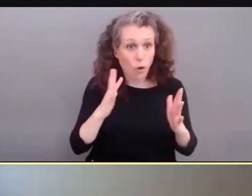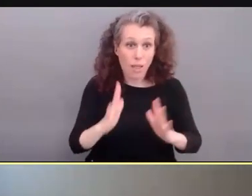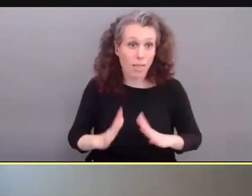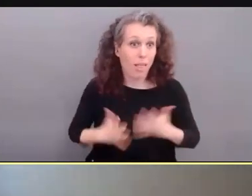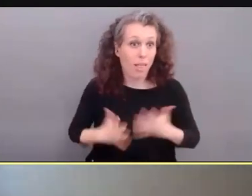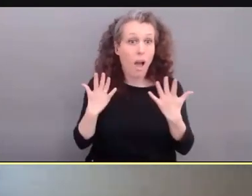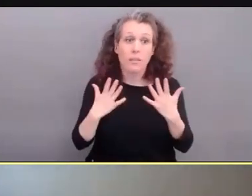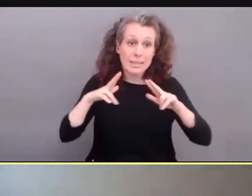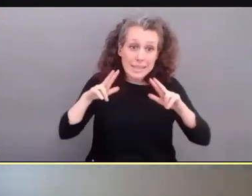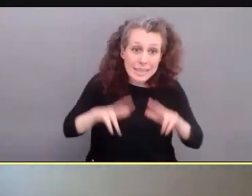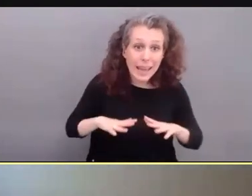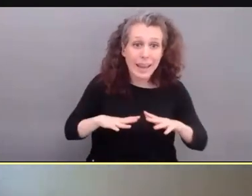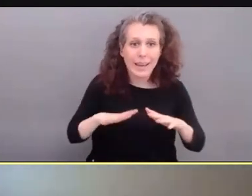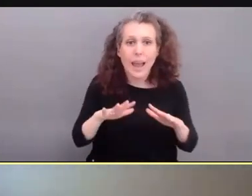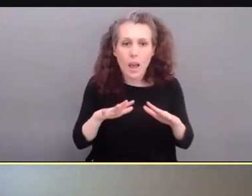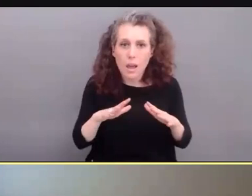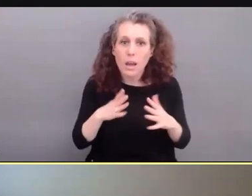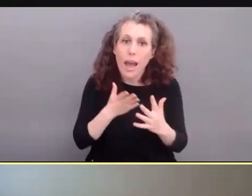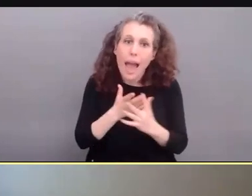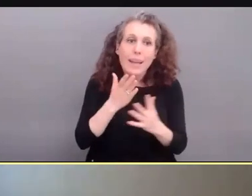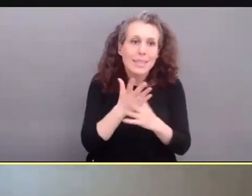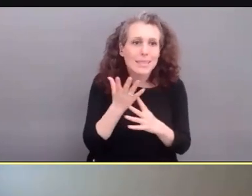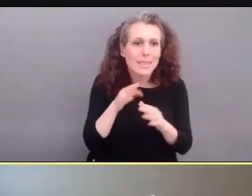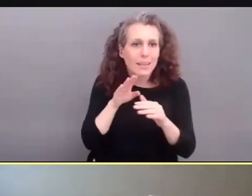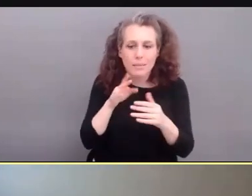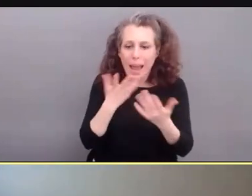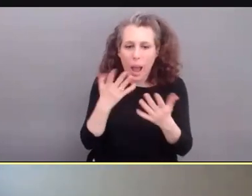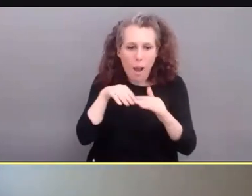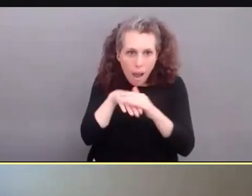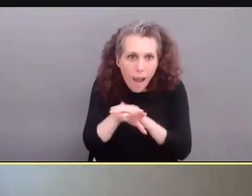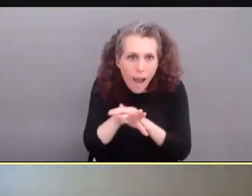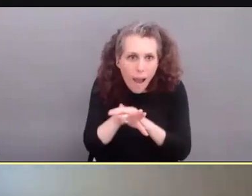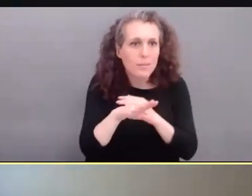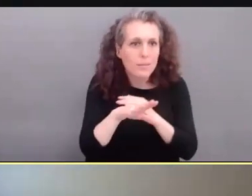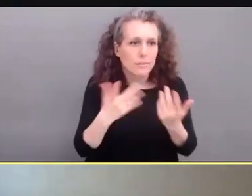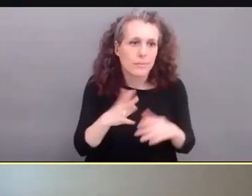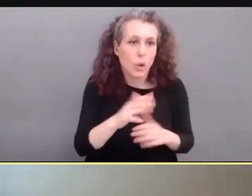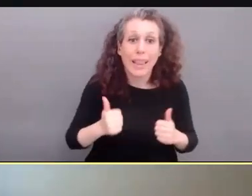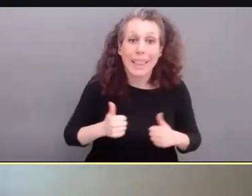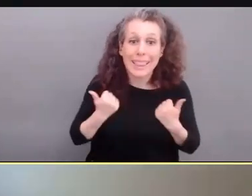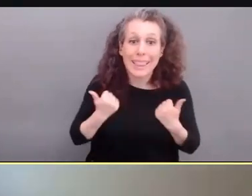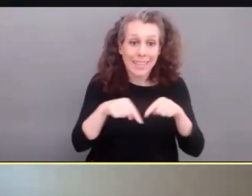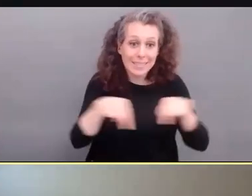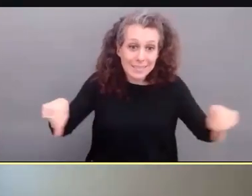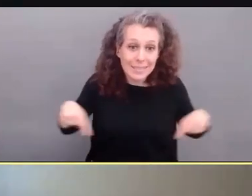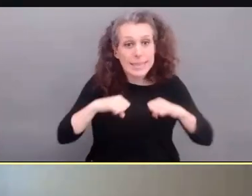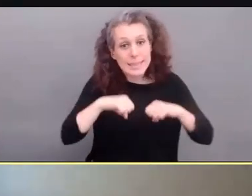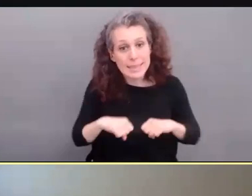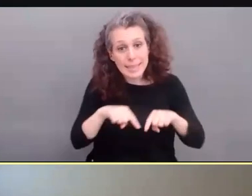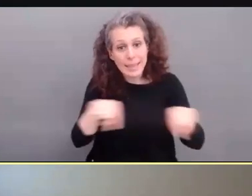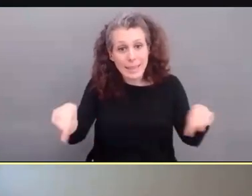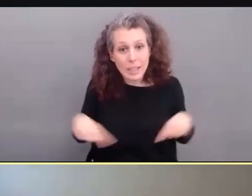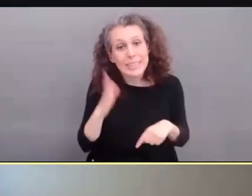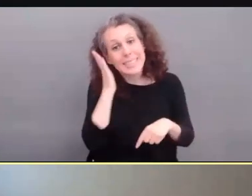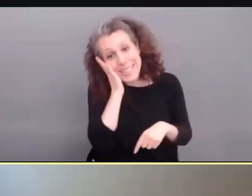Having access to outdoors, your living area, seating area, where you sleep, where